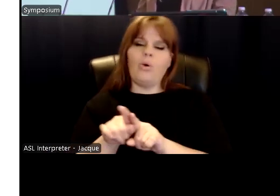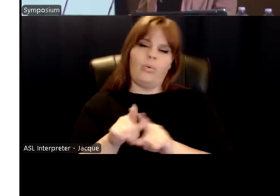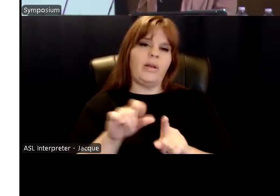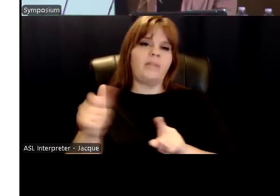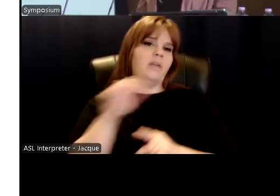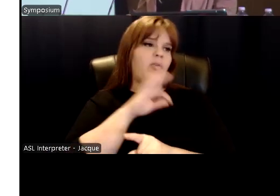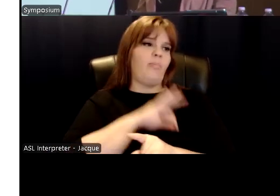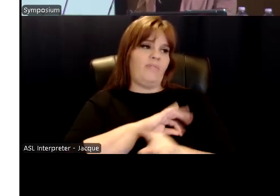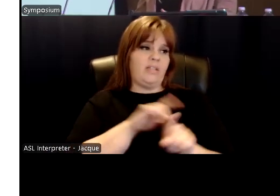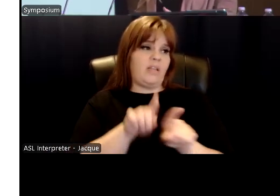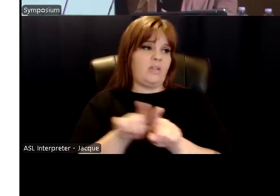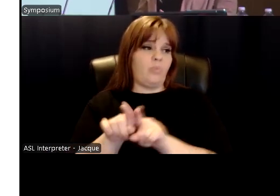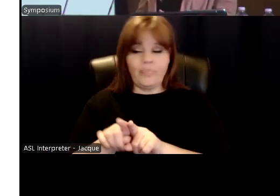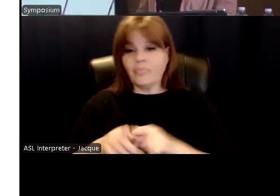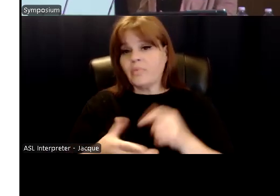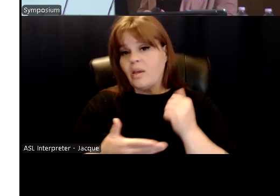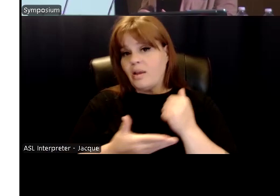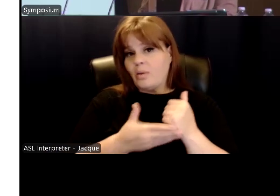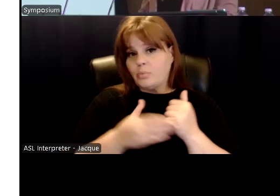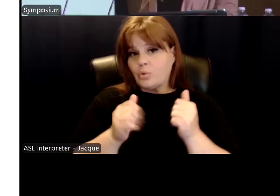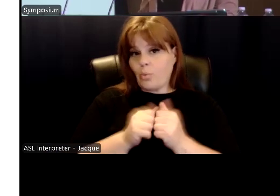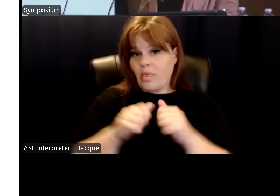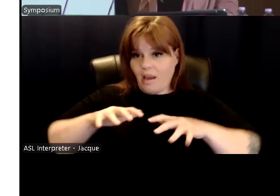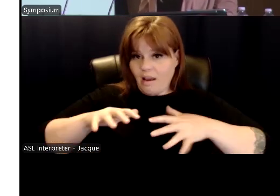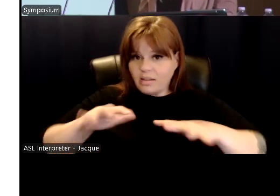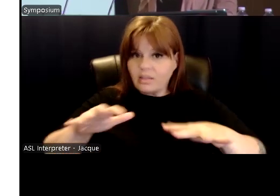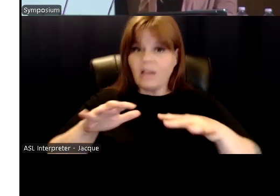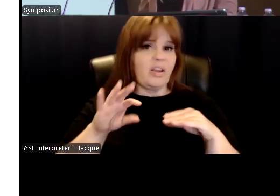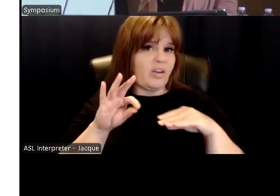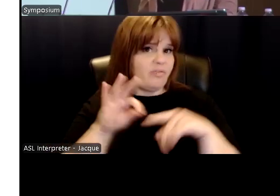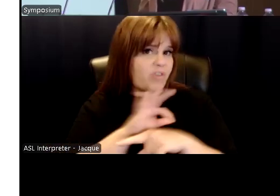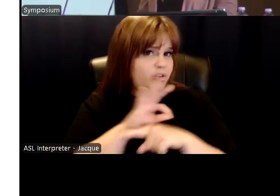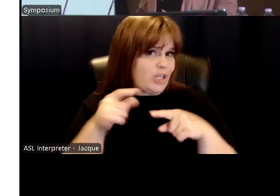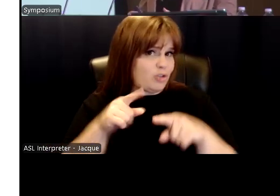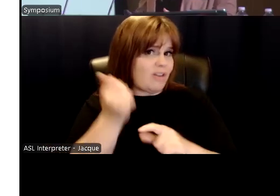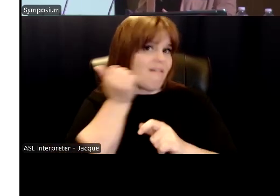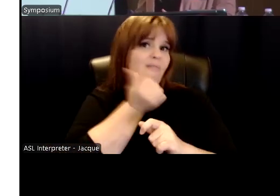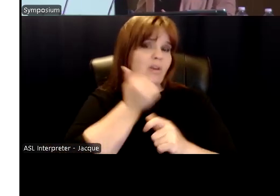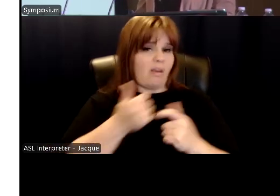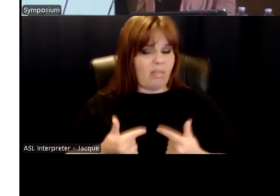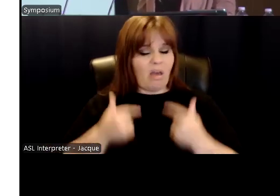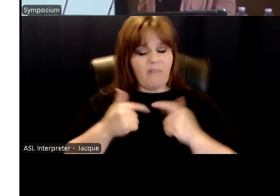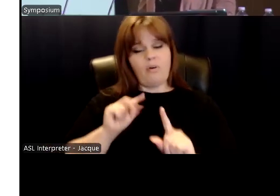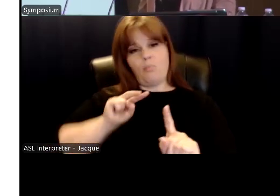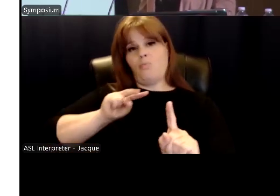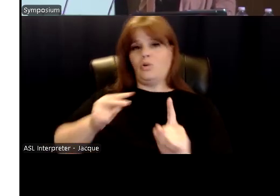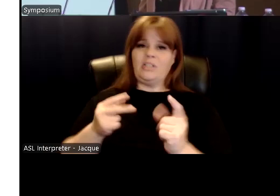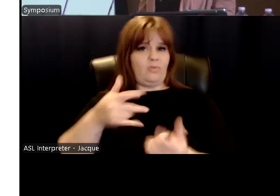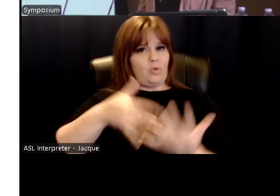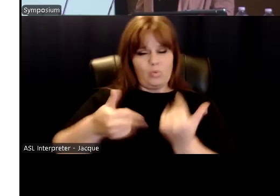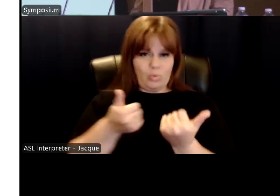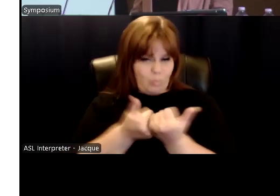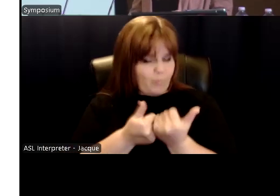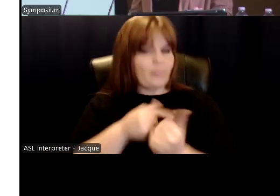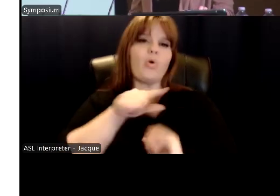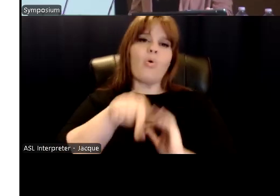well. It helps with anxiety, functioning in daily life, perceived social support, and quality of